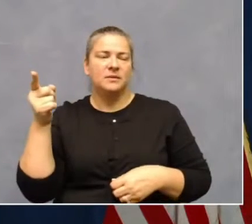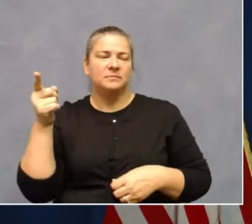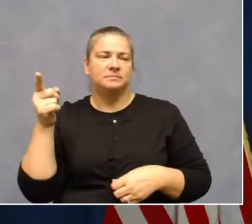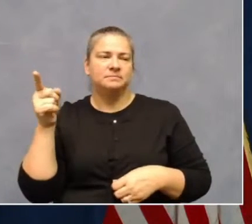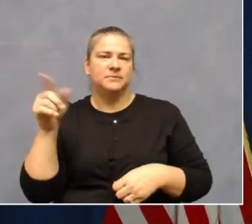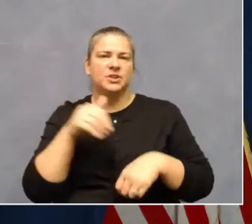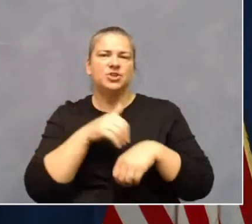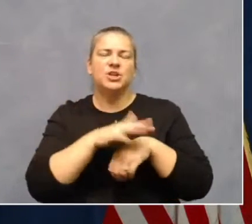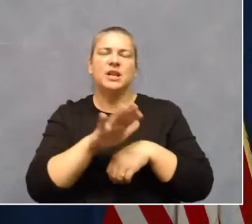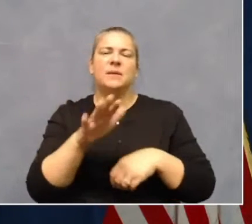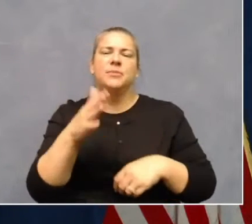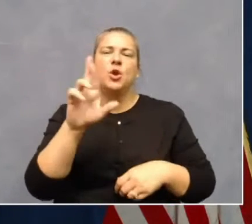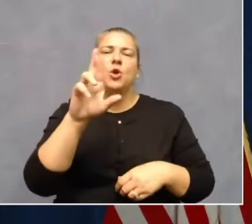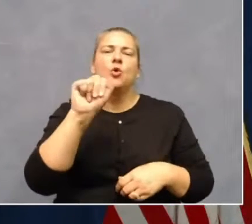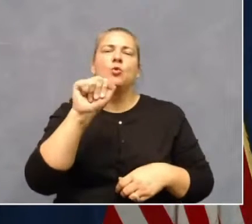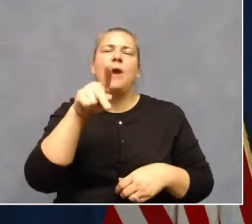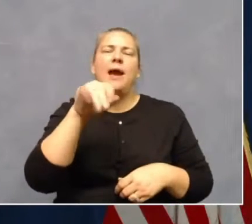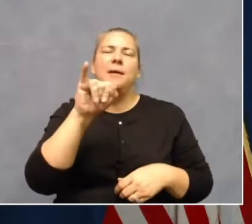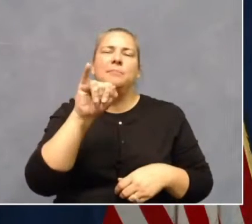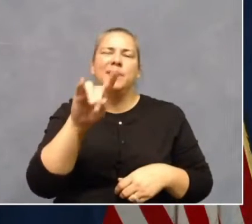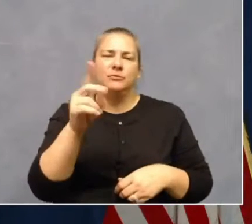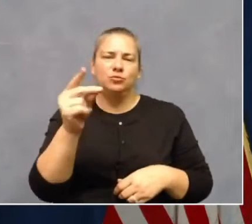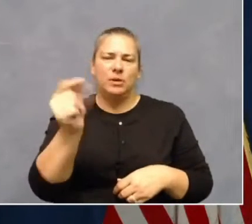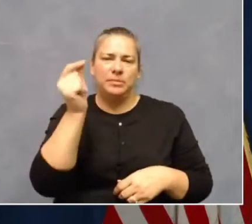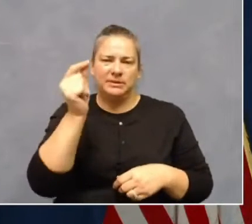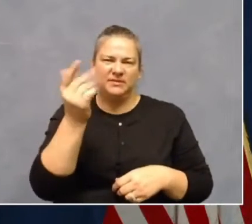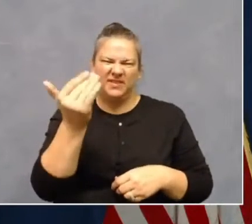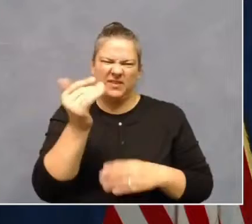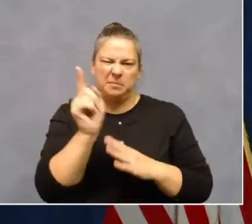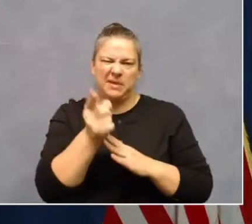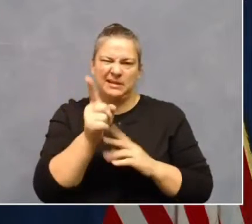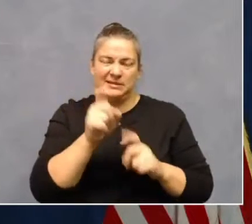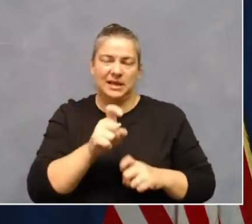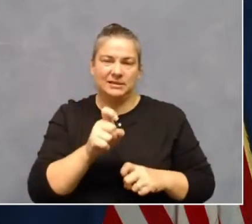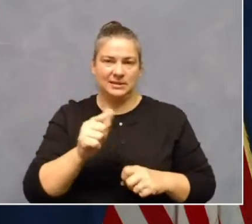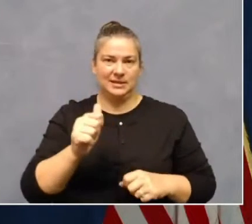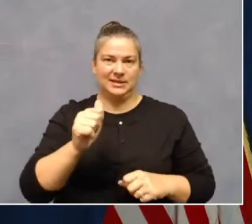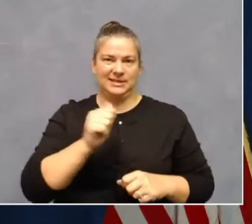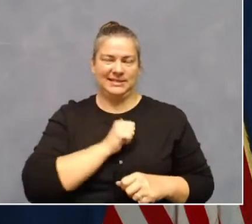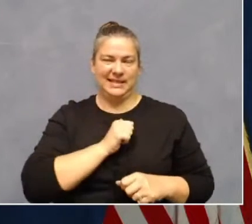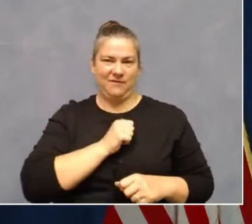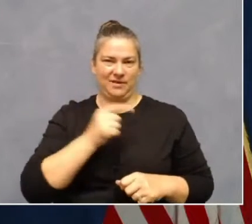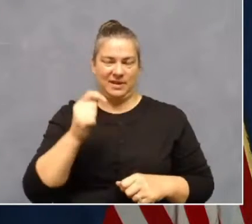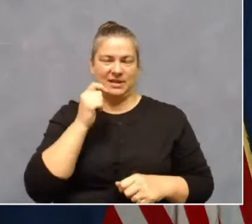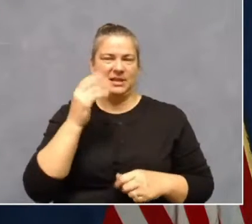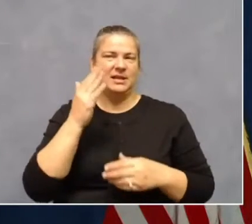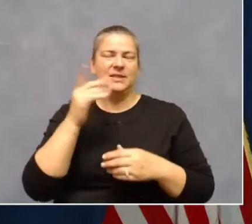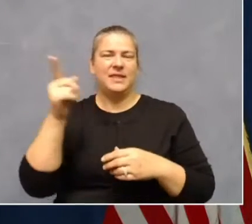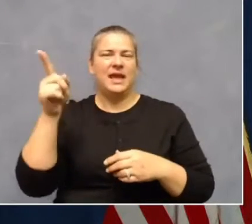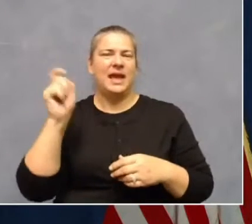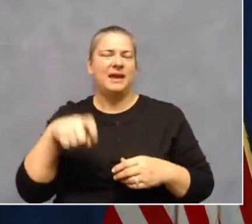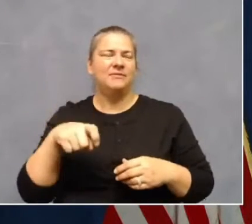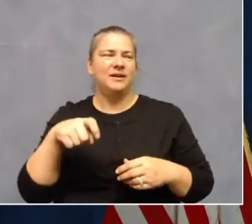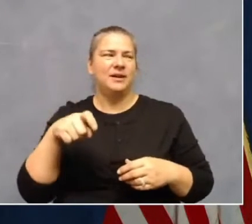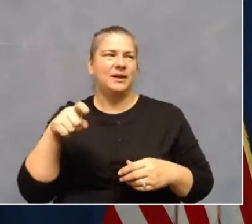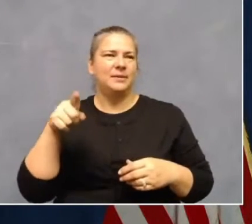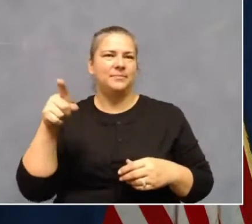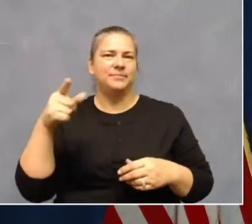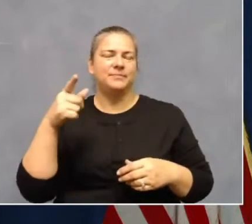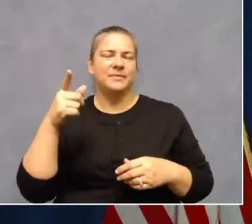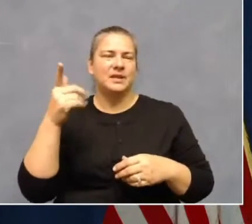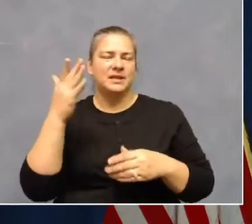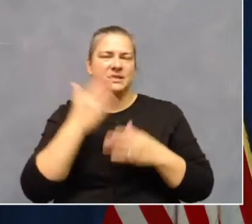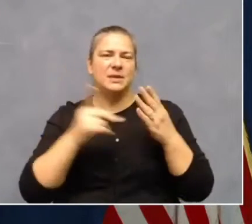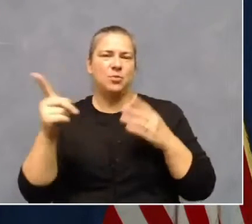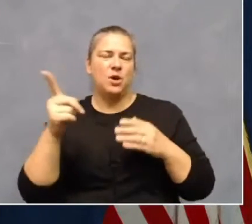15-minute tests. You self-administer them, but they have to be observed by somebody that has the training.